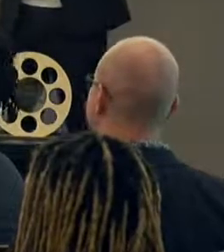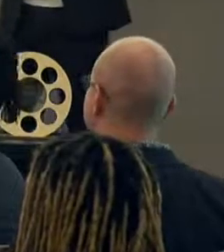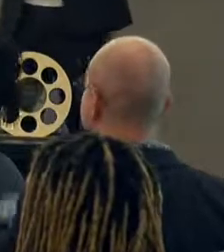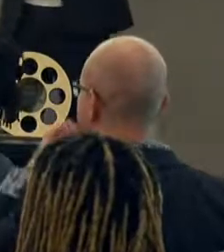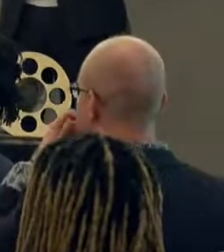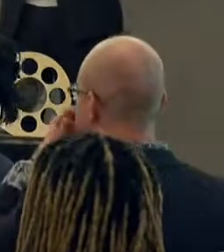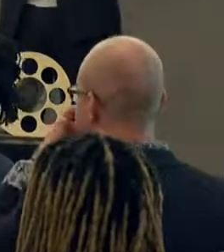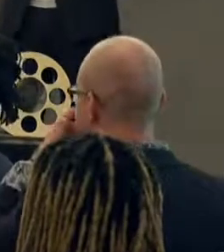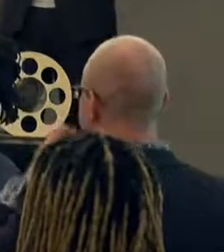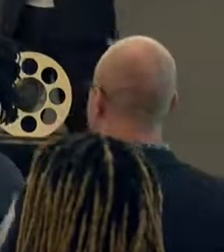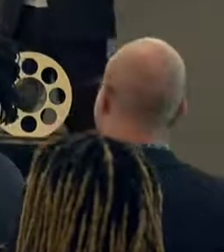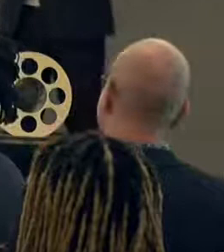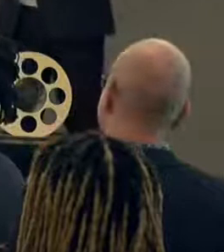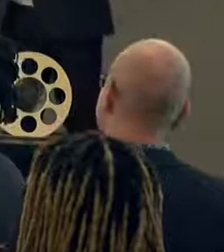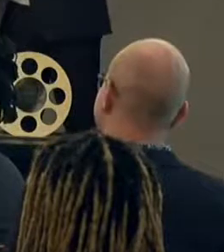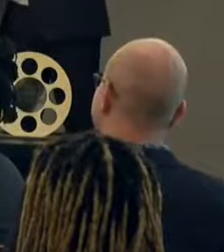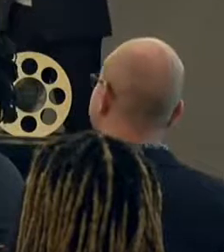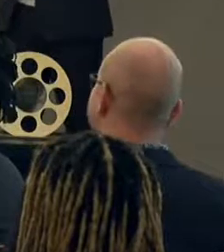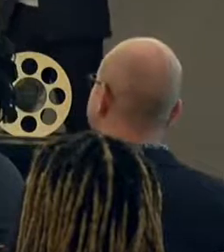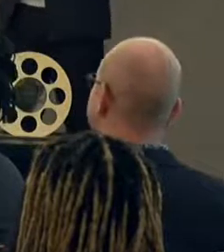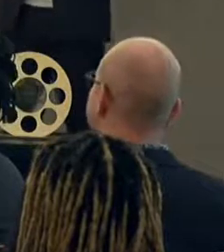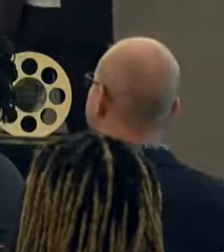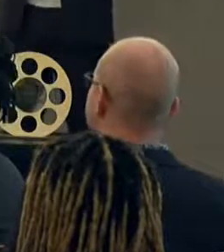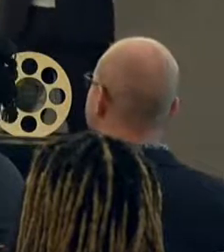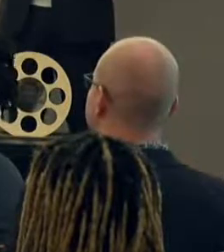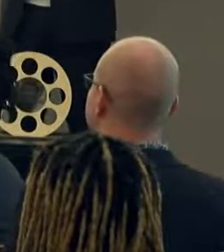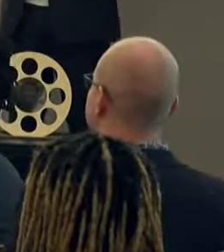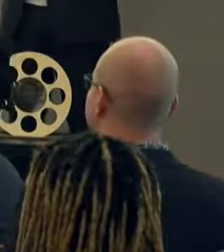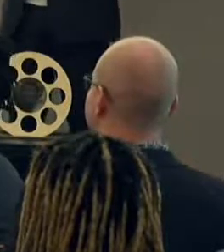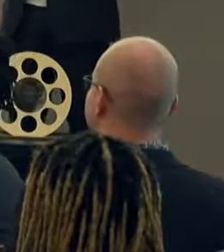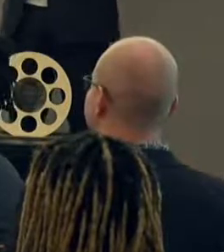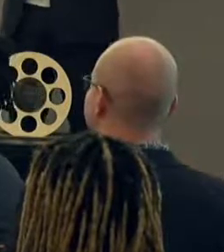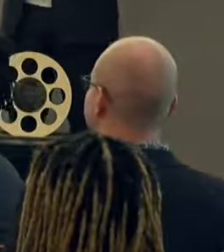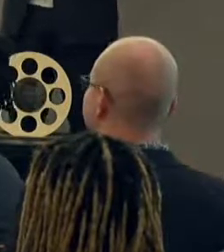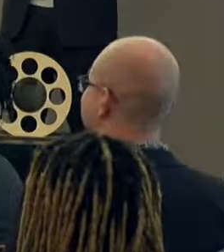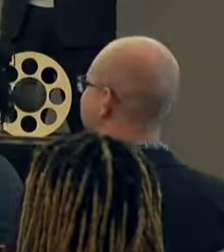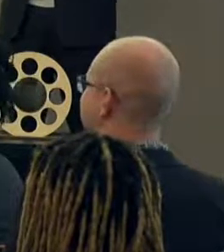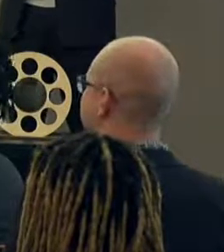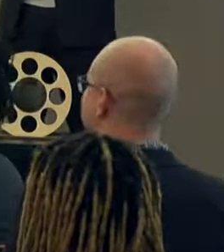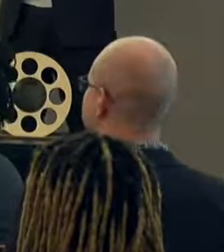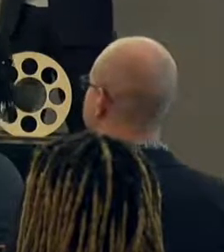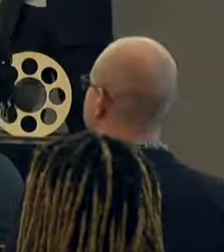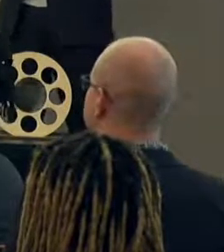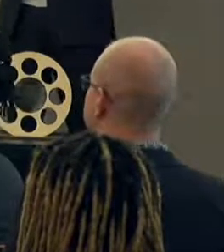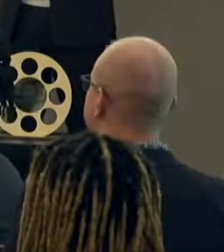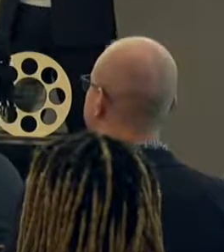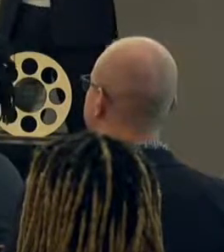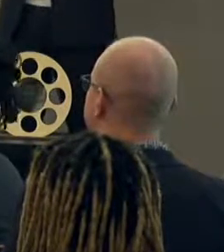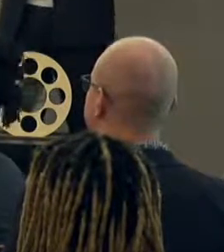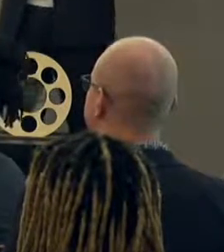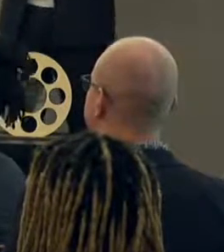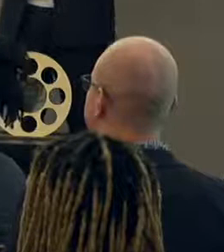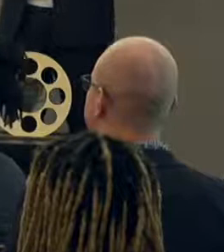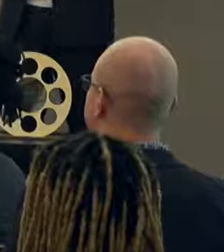should we stick to the program? Is anyone, keeping the time? Because I think it's gonna... We're good?